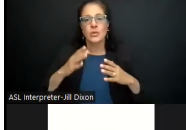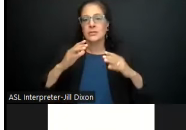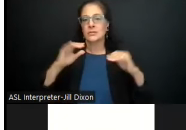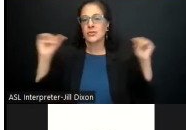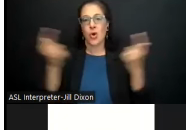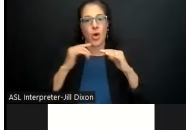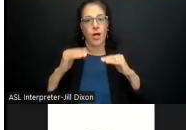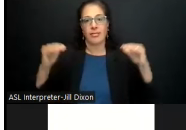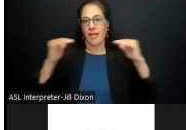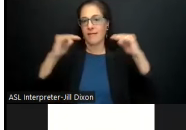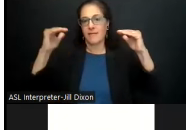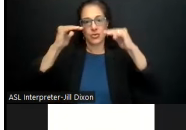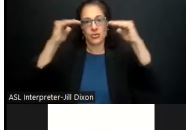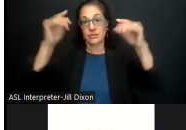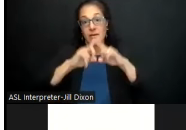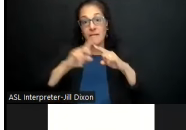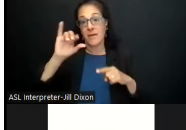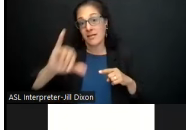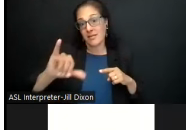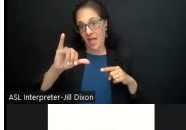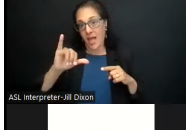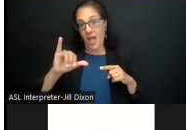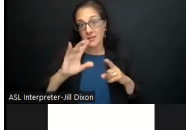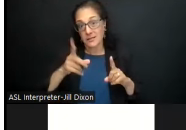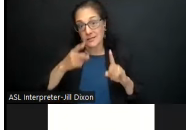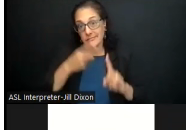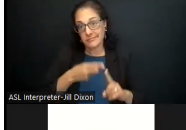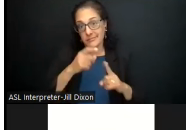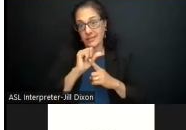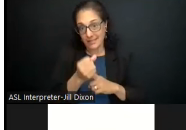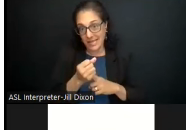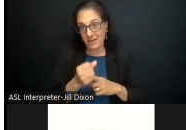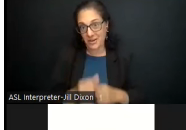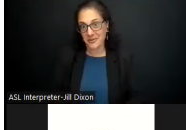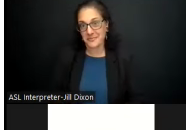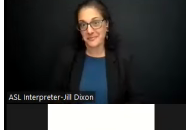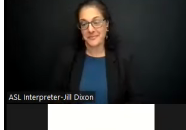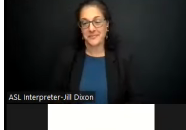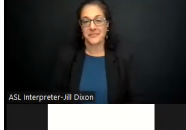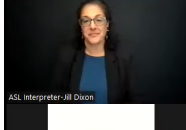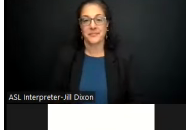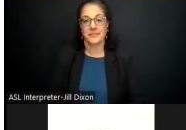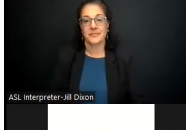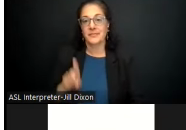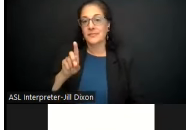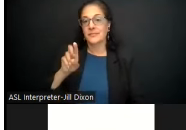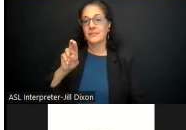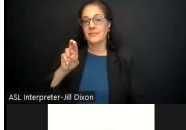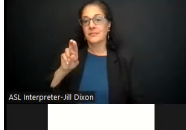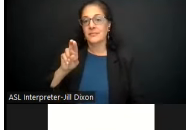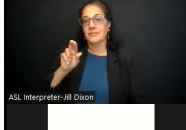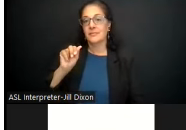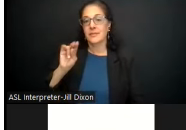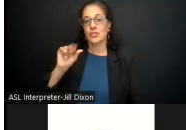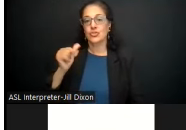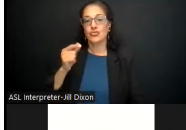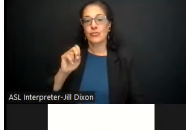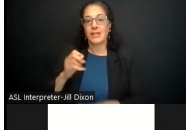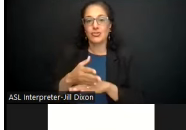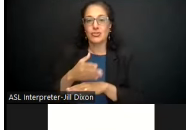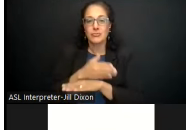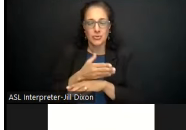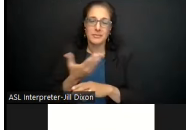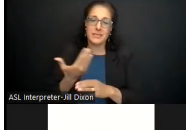but that is the thrust of this scenario. Drainage improvements here, again, a bit of a mixed